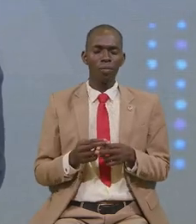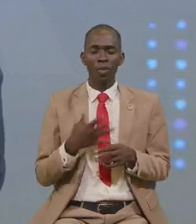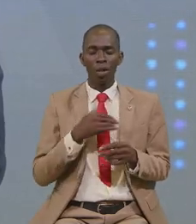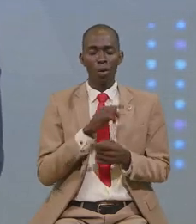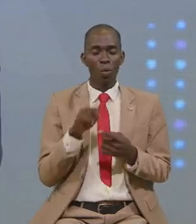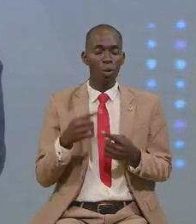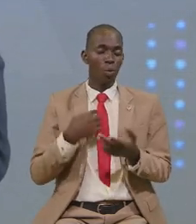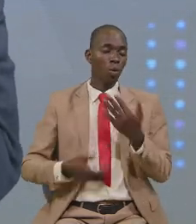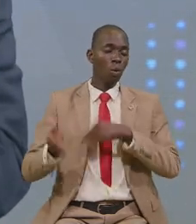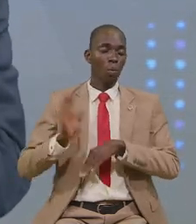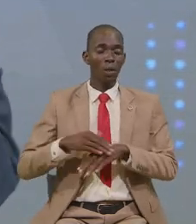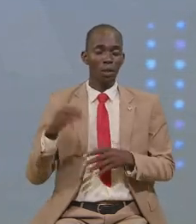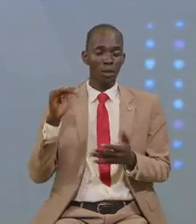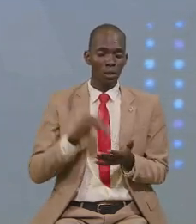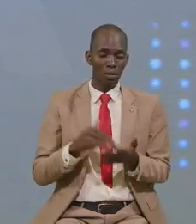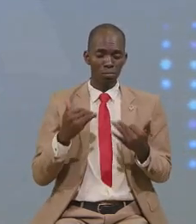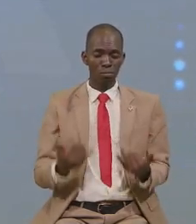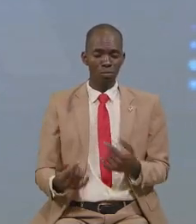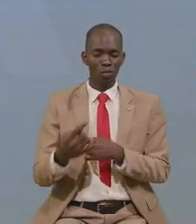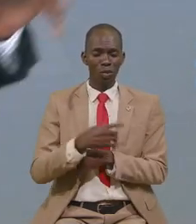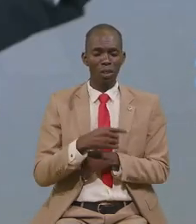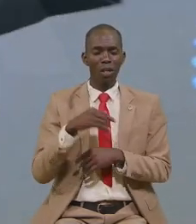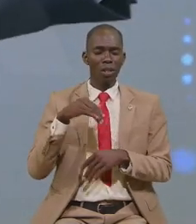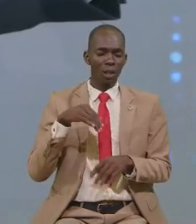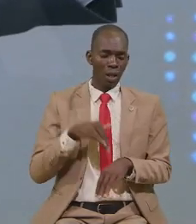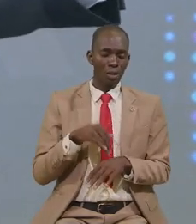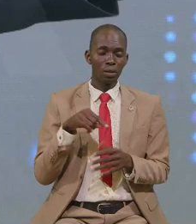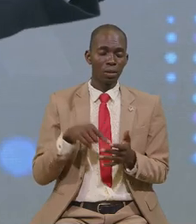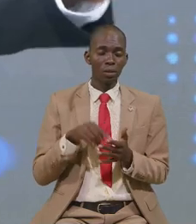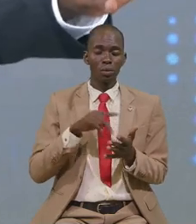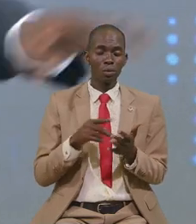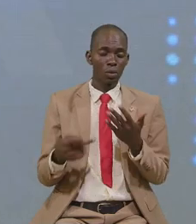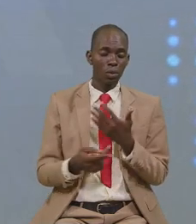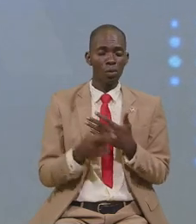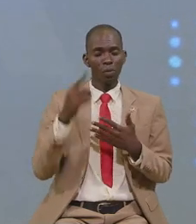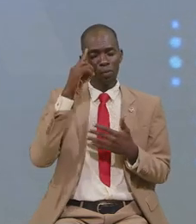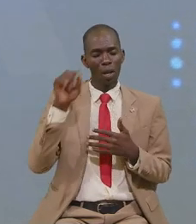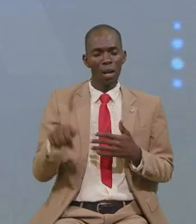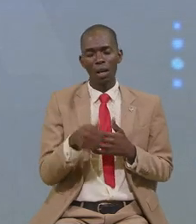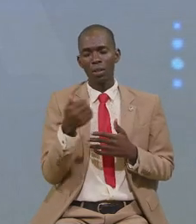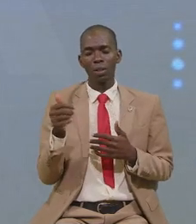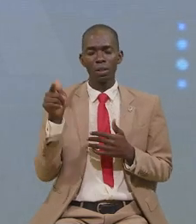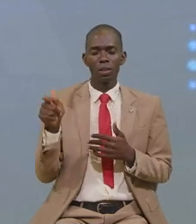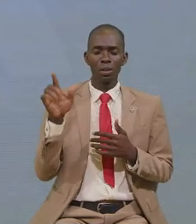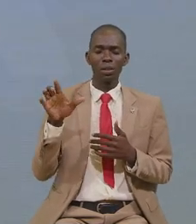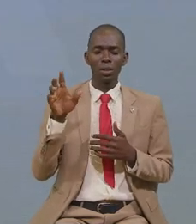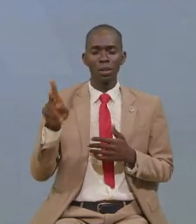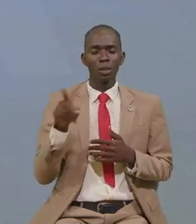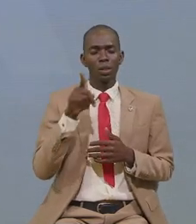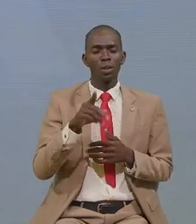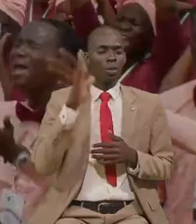back again to this Alpha location for another GCK, you will still